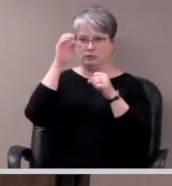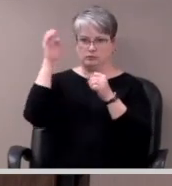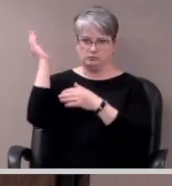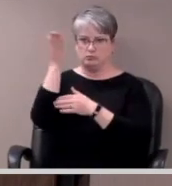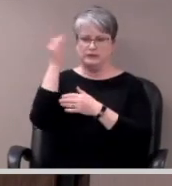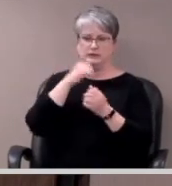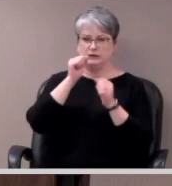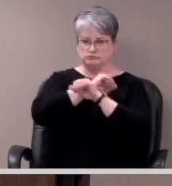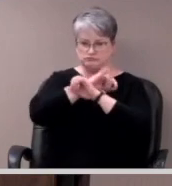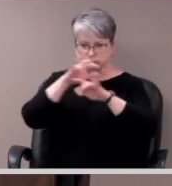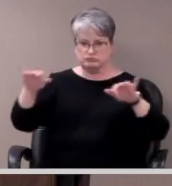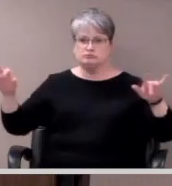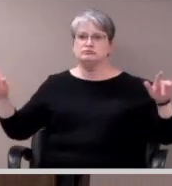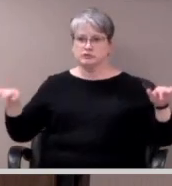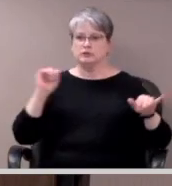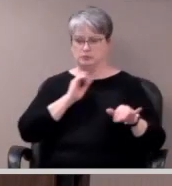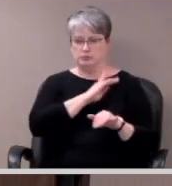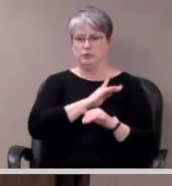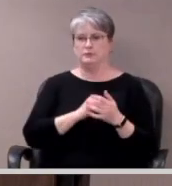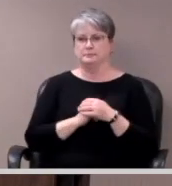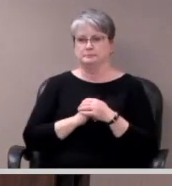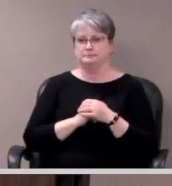of you.